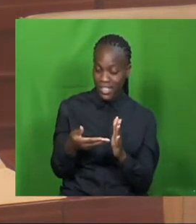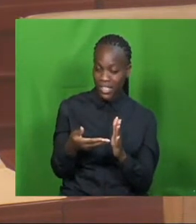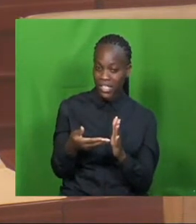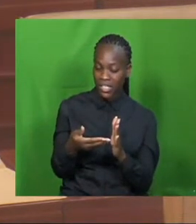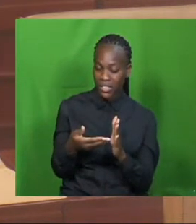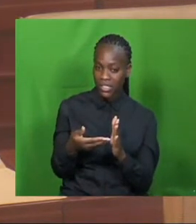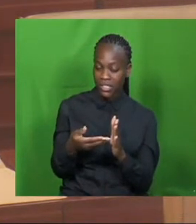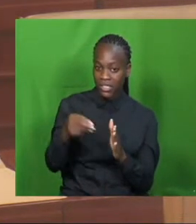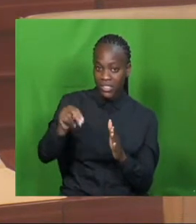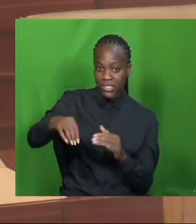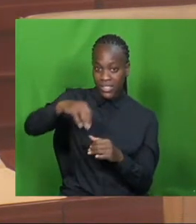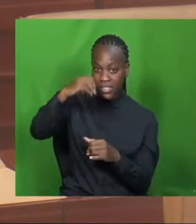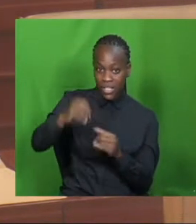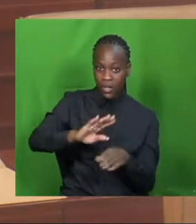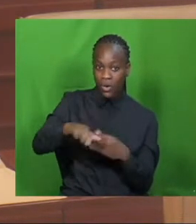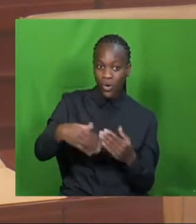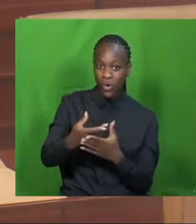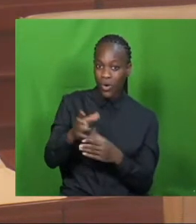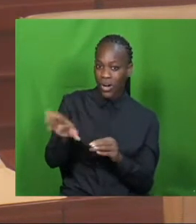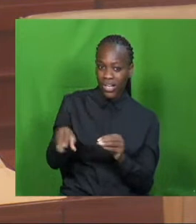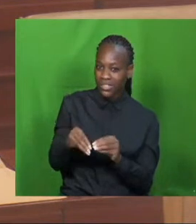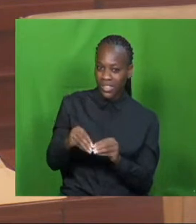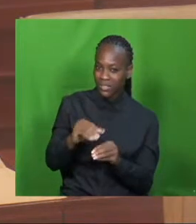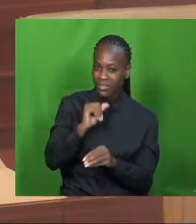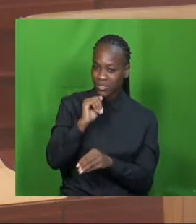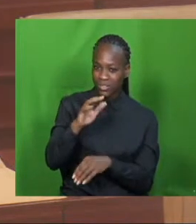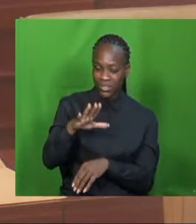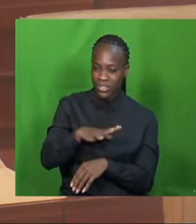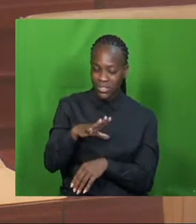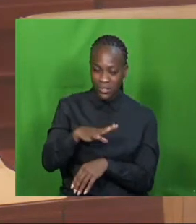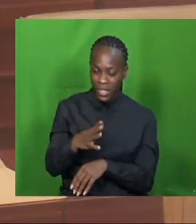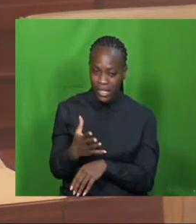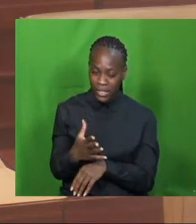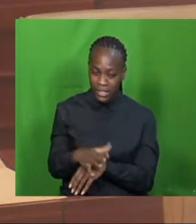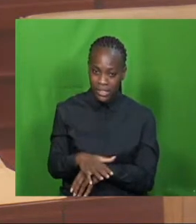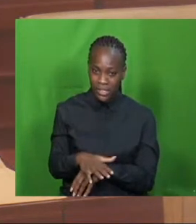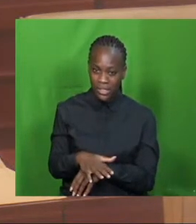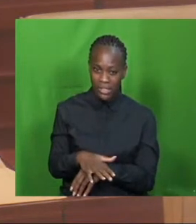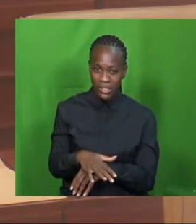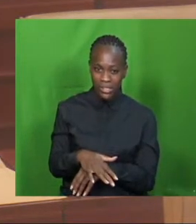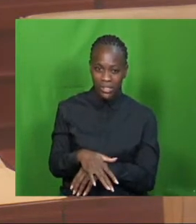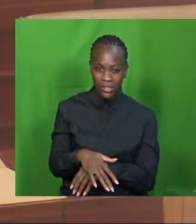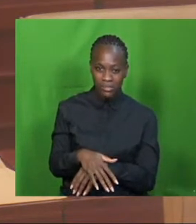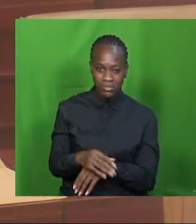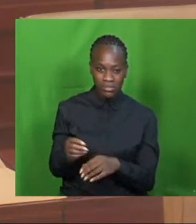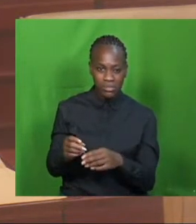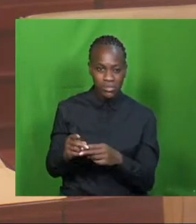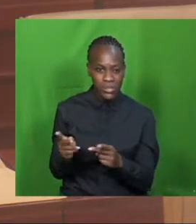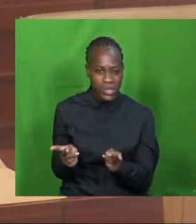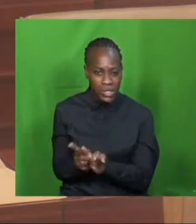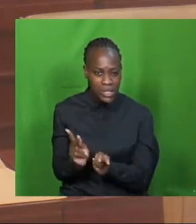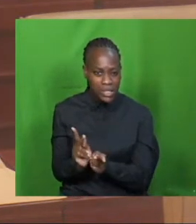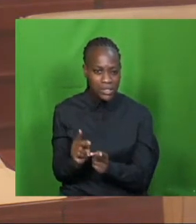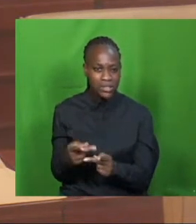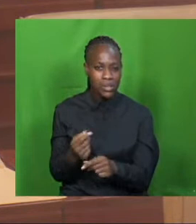outside the floor of the chamber. And you cannot be in the presence of Parliament doing parliamentary